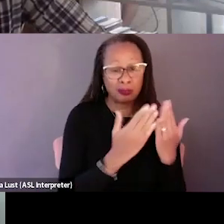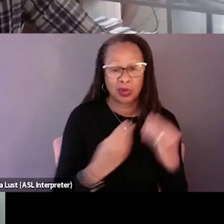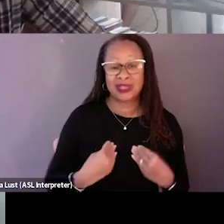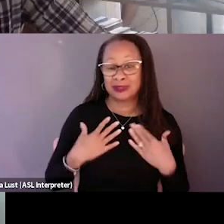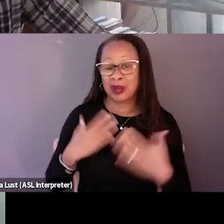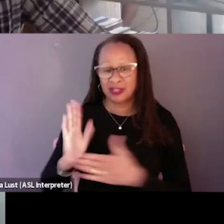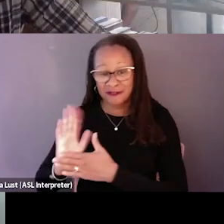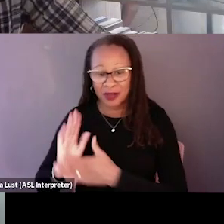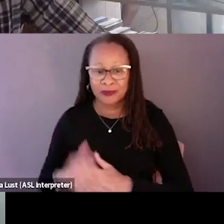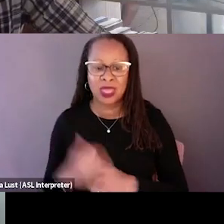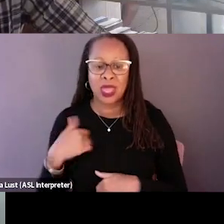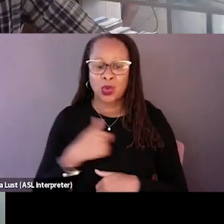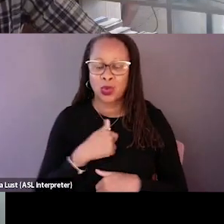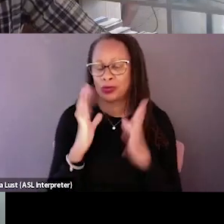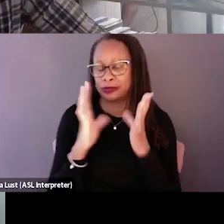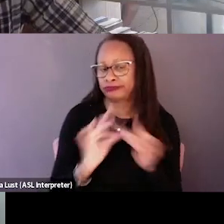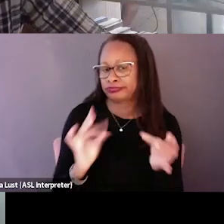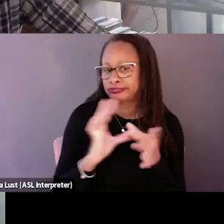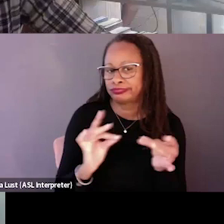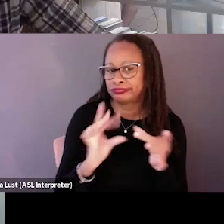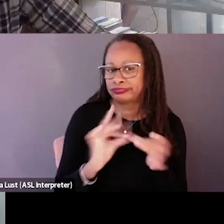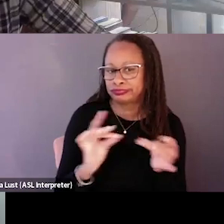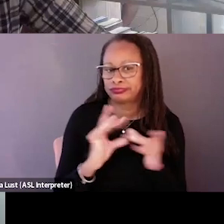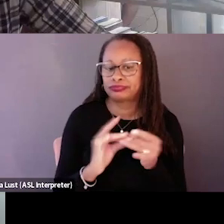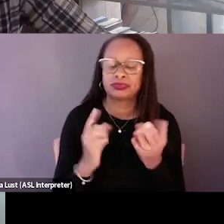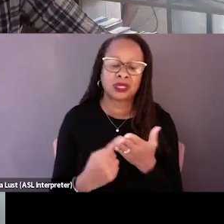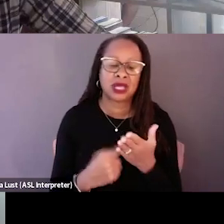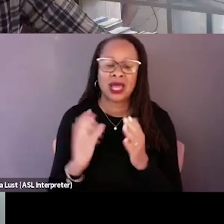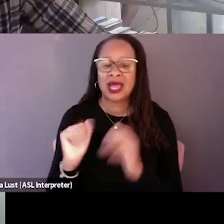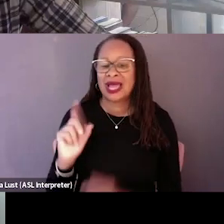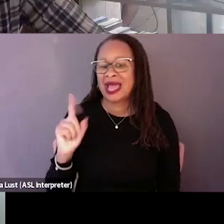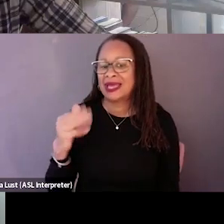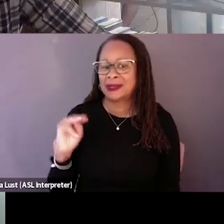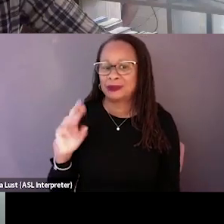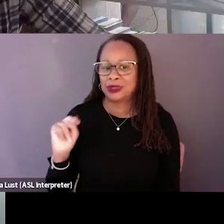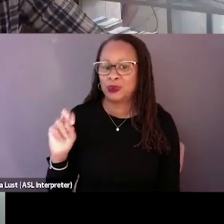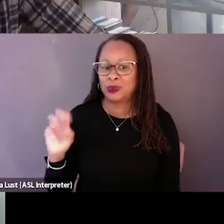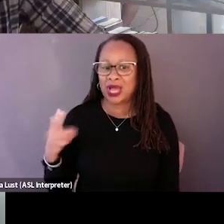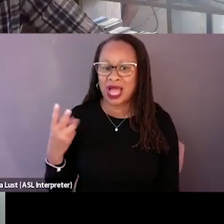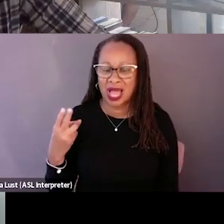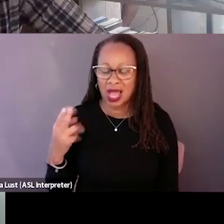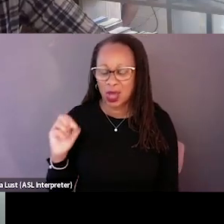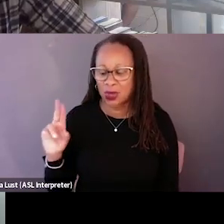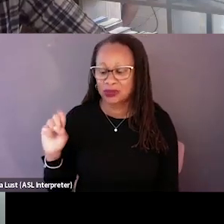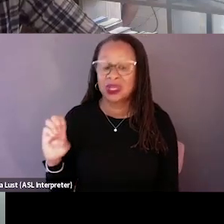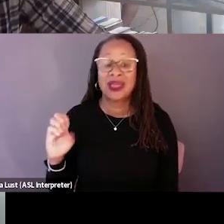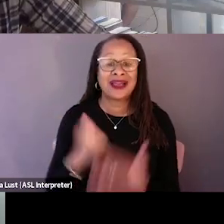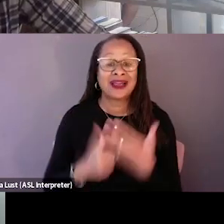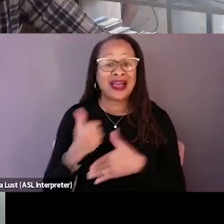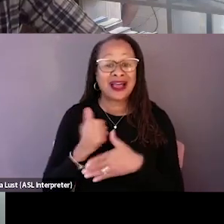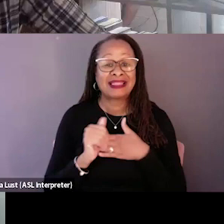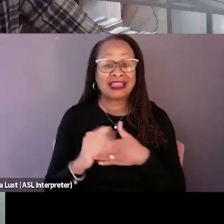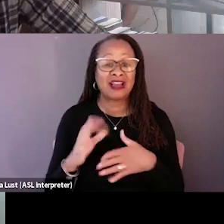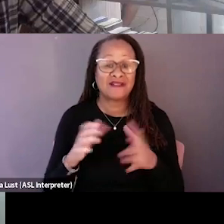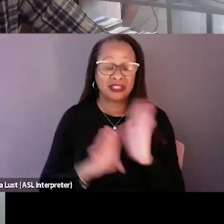film. We were in conversation with Adam Newhouse, who at the time was head of development at ESPN. We had